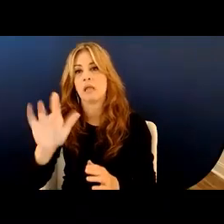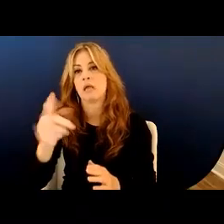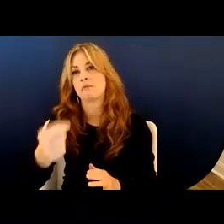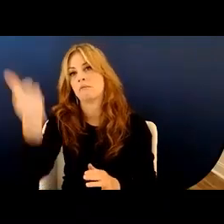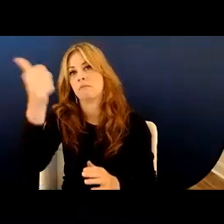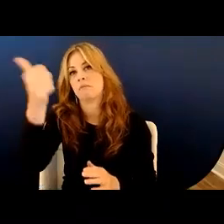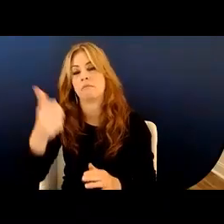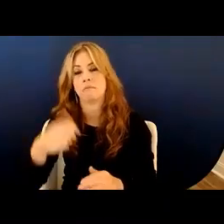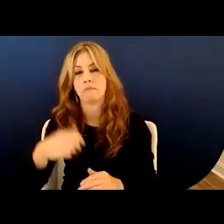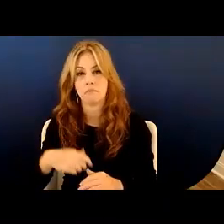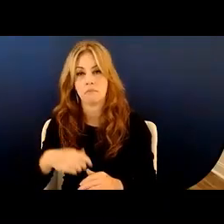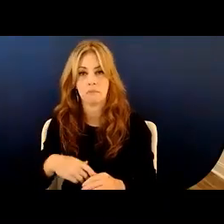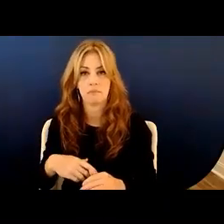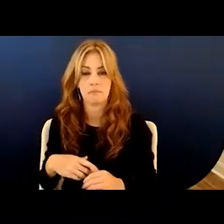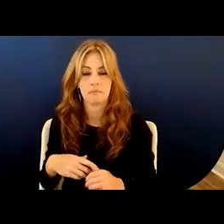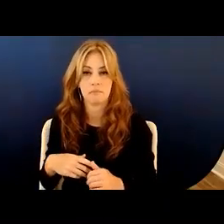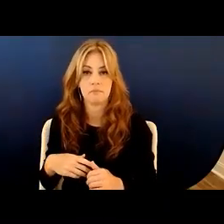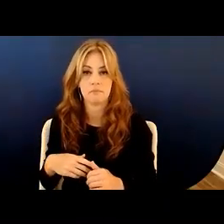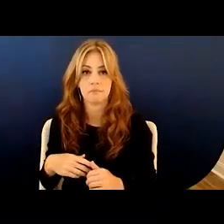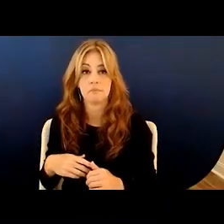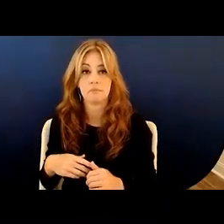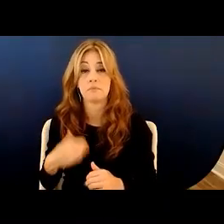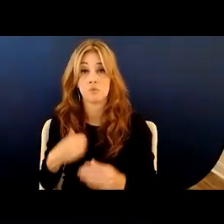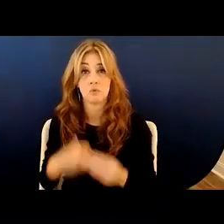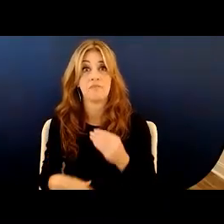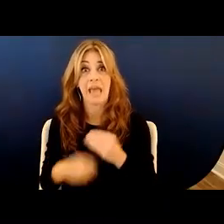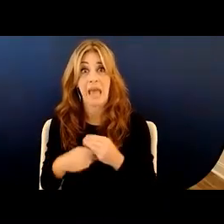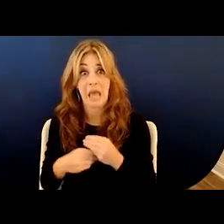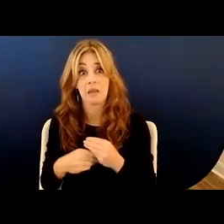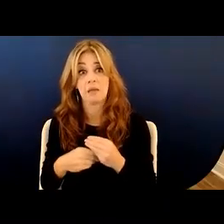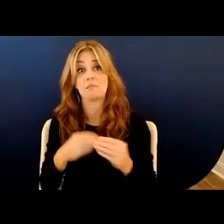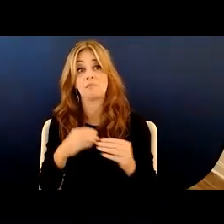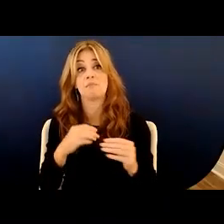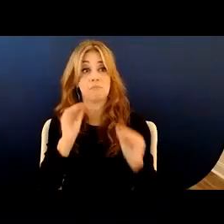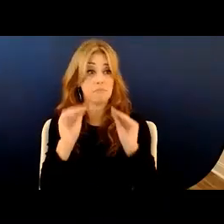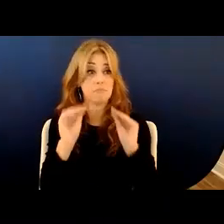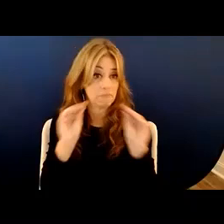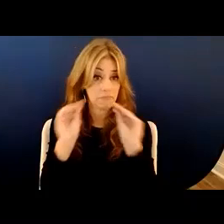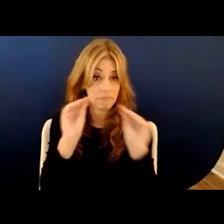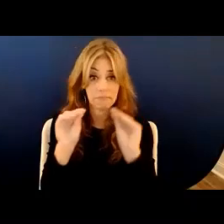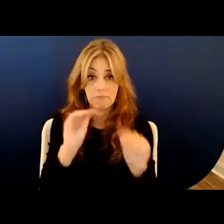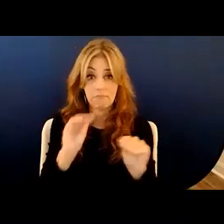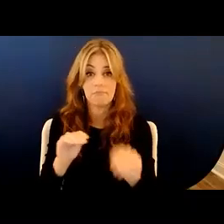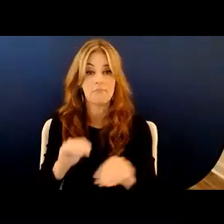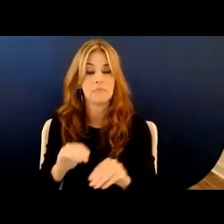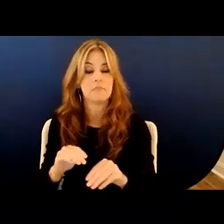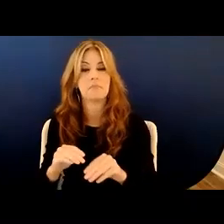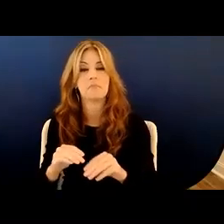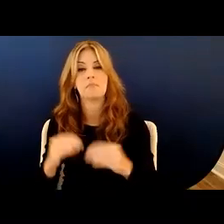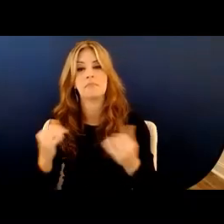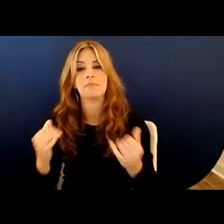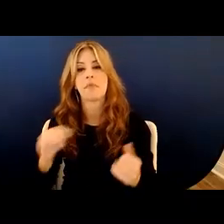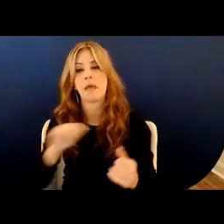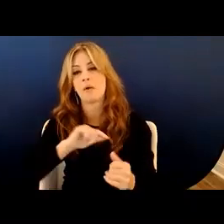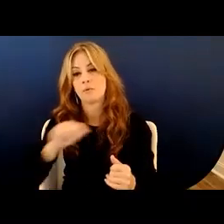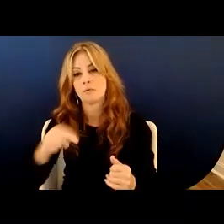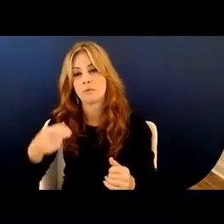it. So we've added a whole bunch of stuff, and let's go back to